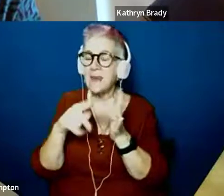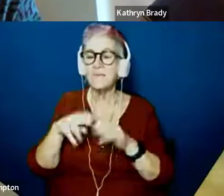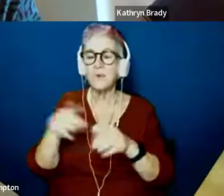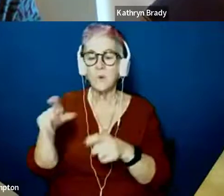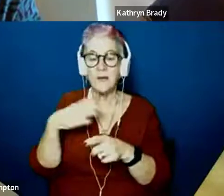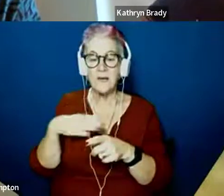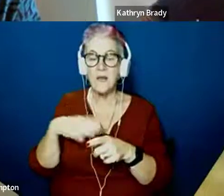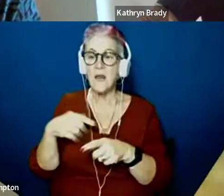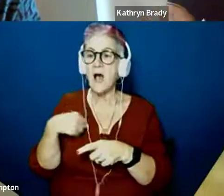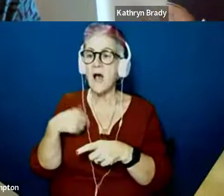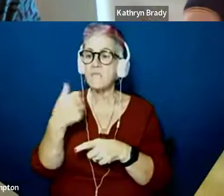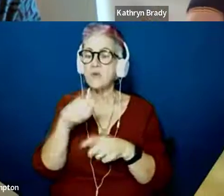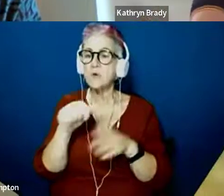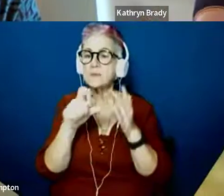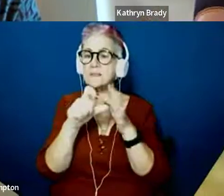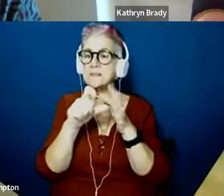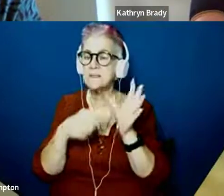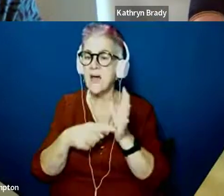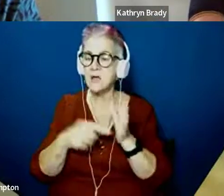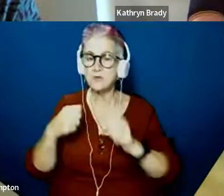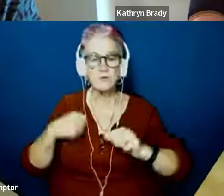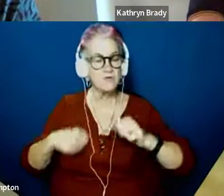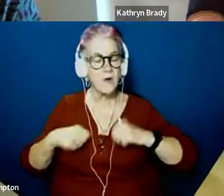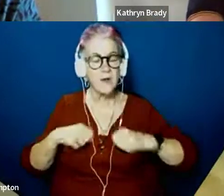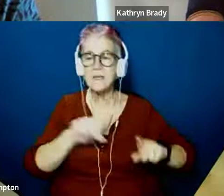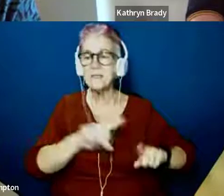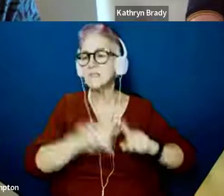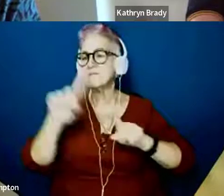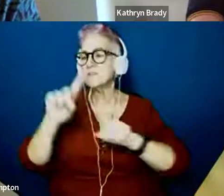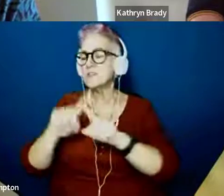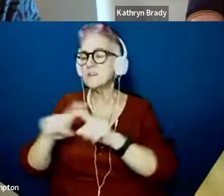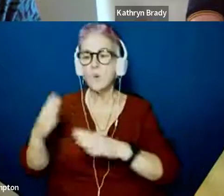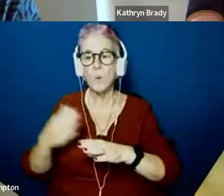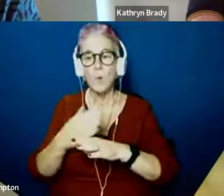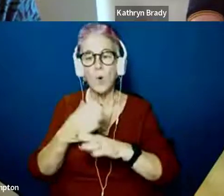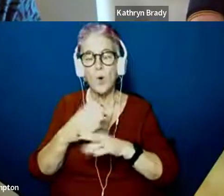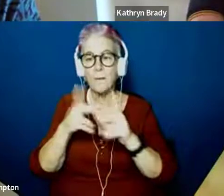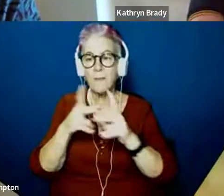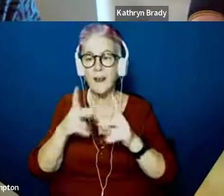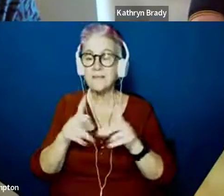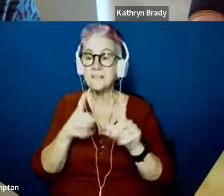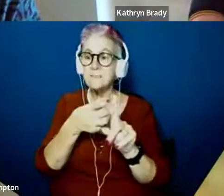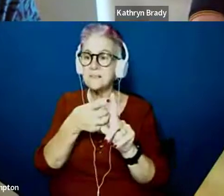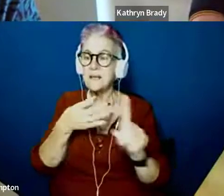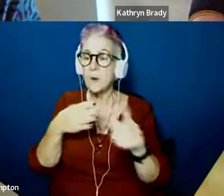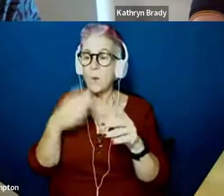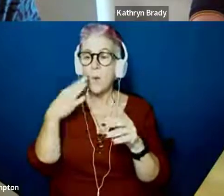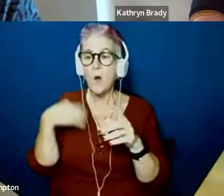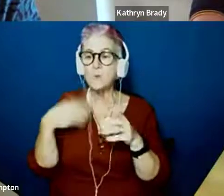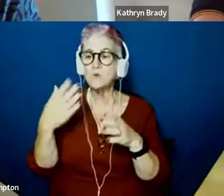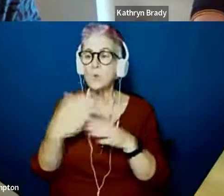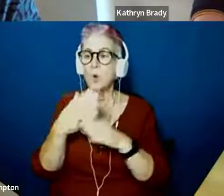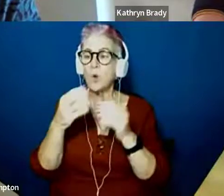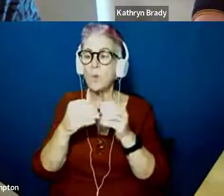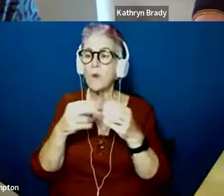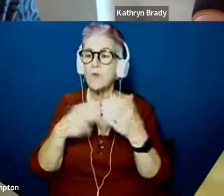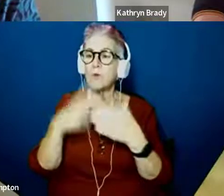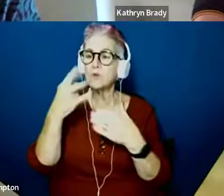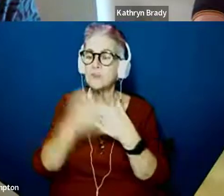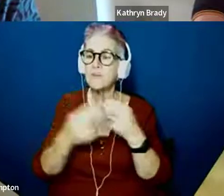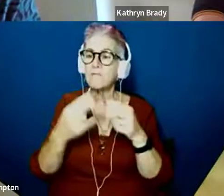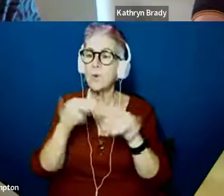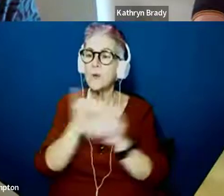I've used deaf awareness training in lots of different workplaces, but particularly when I was doing a project that was about engaging